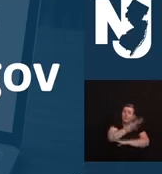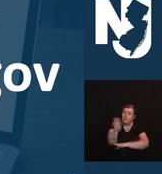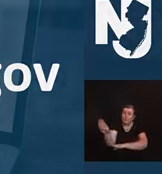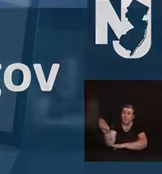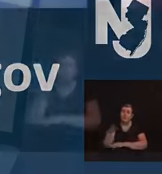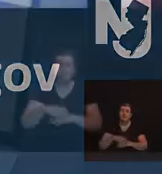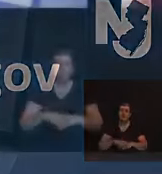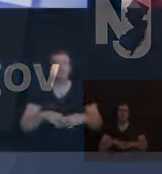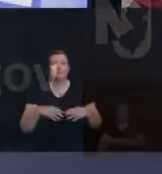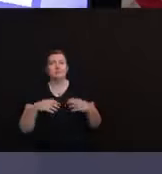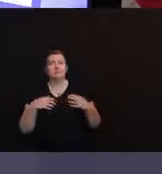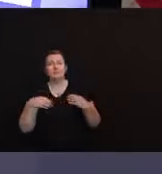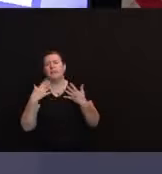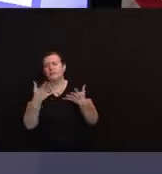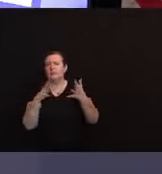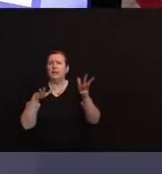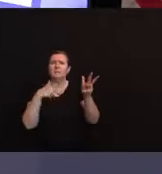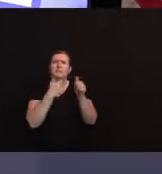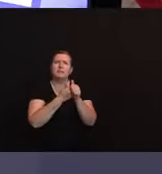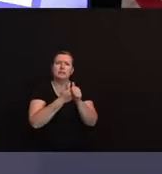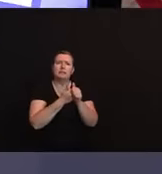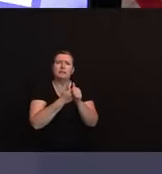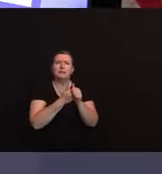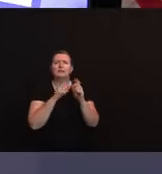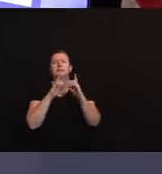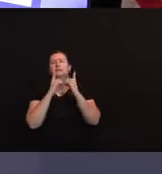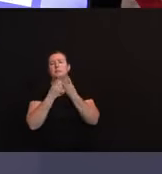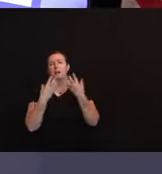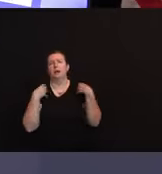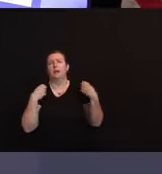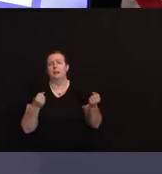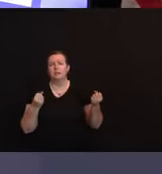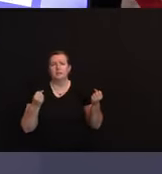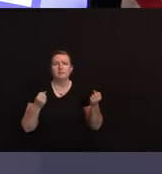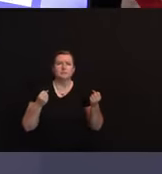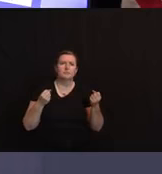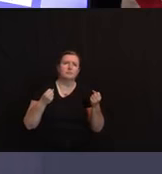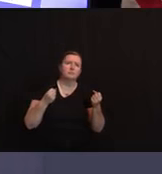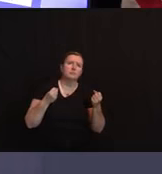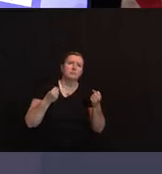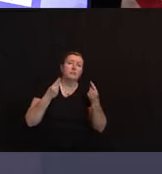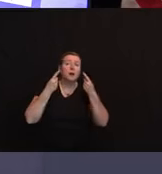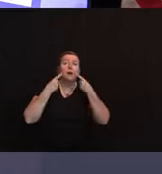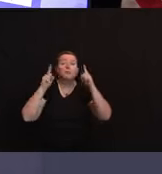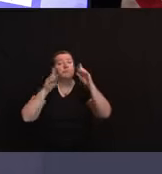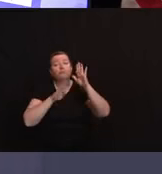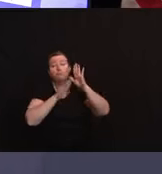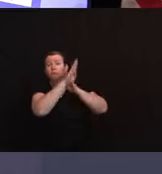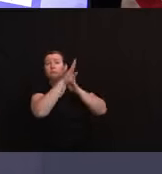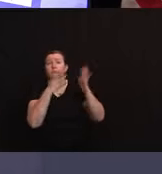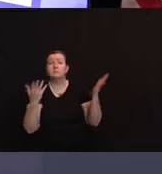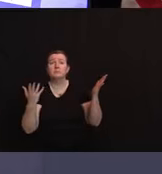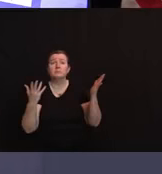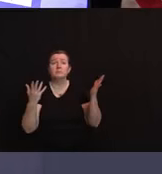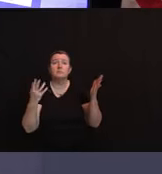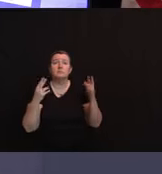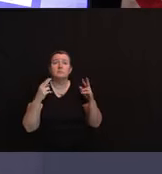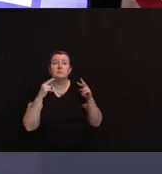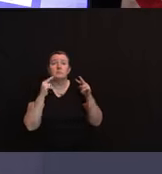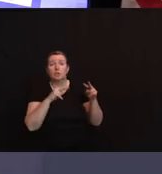provide an update on the Department's achievements in implementing the recommendations in the Manette Report released on June